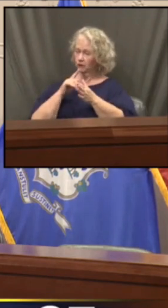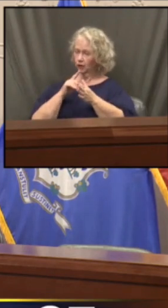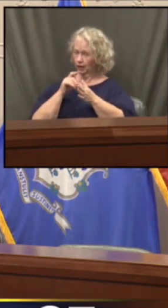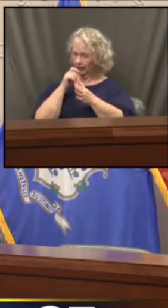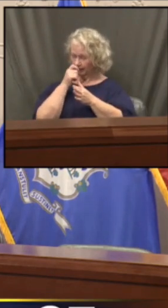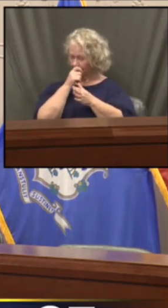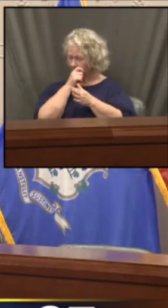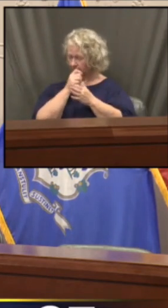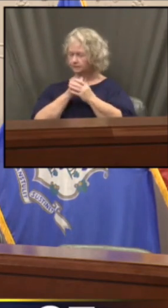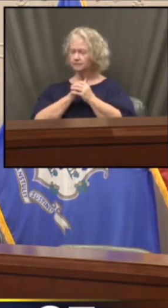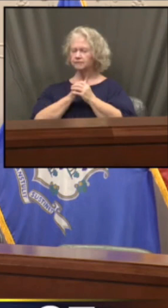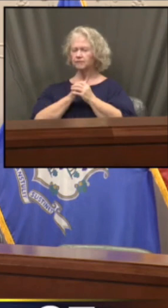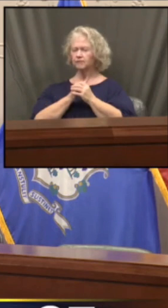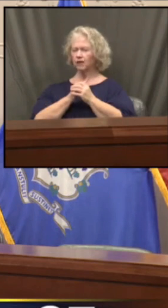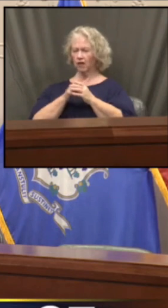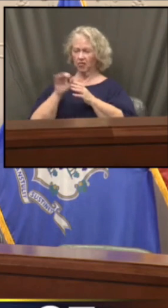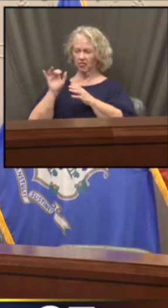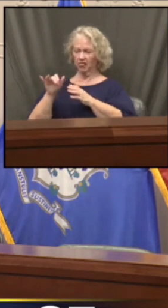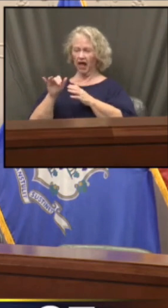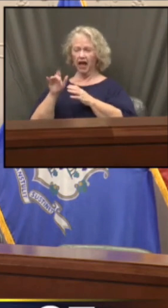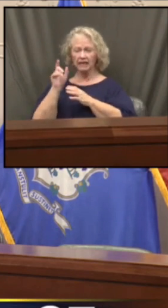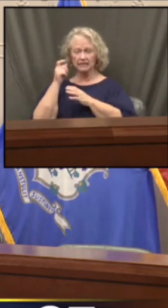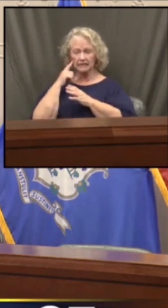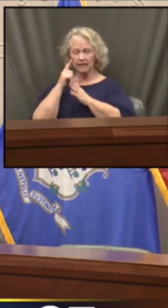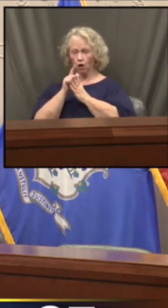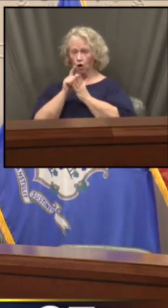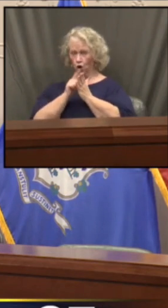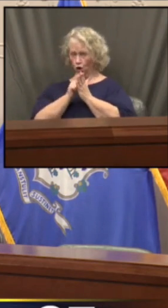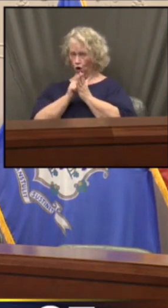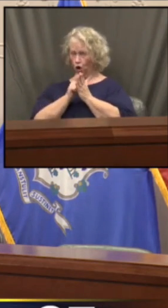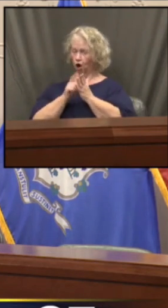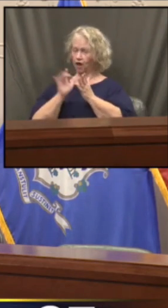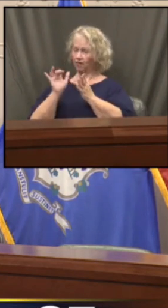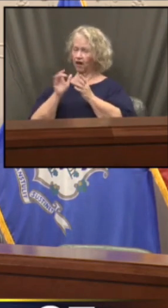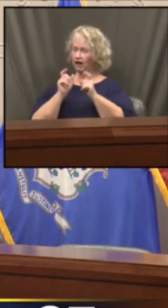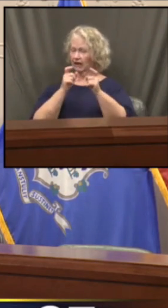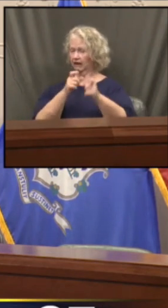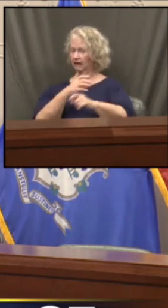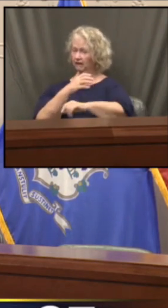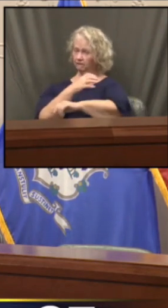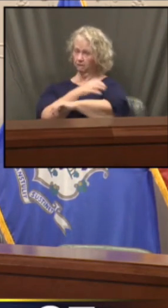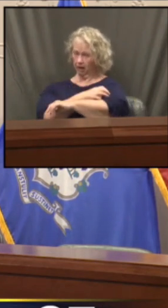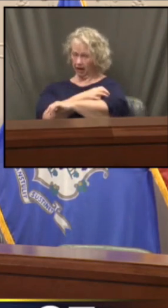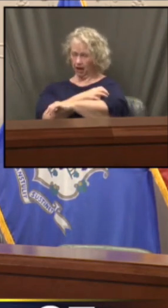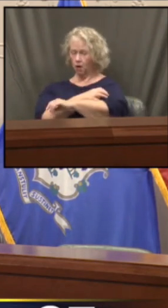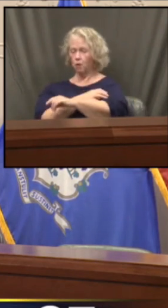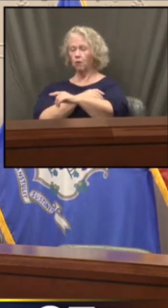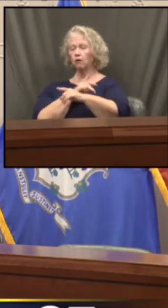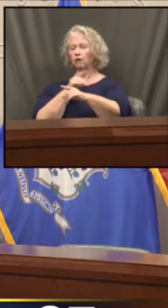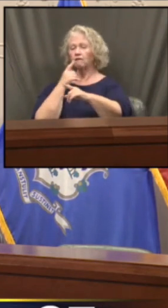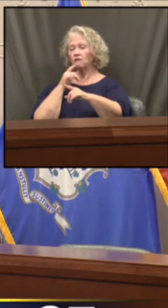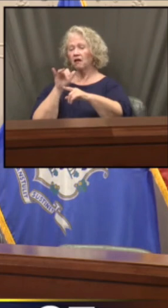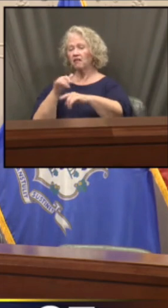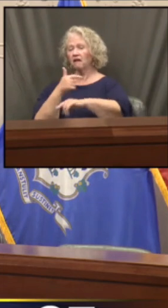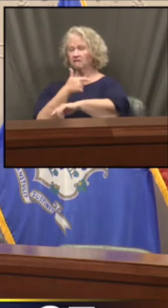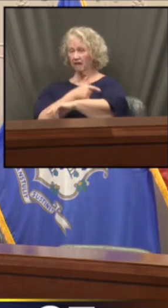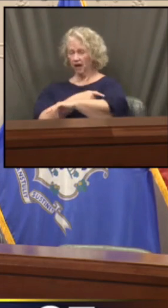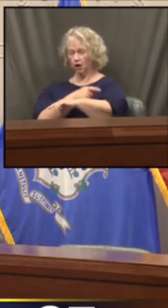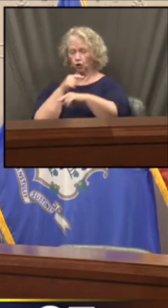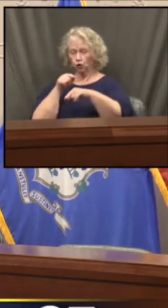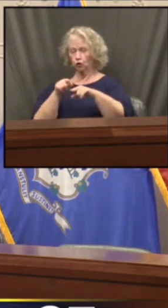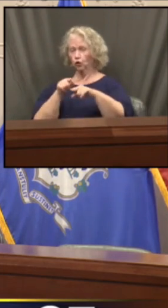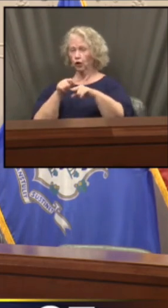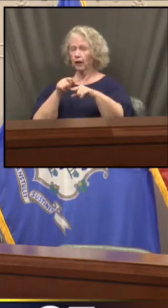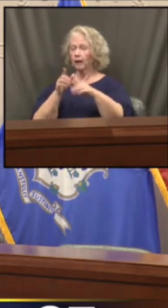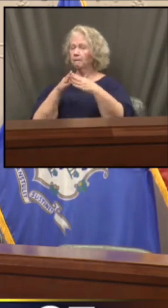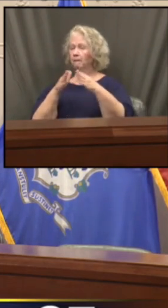that authorizes a public health commissioner to order vaccinations during a declared public health emergency provides for exemptions